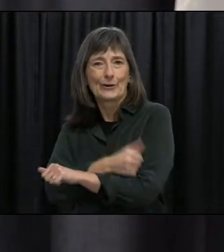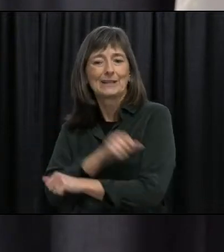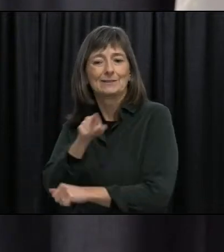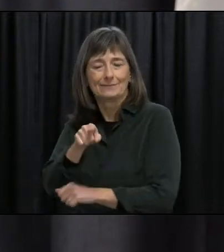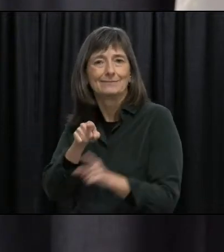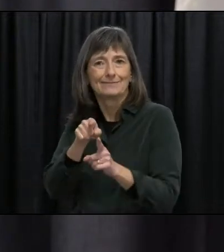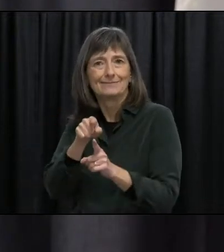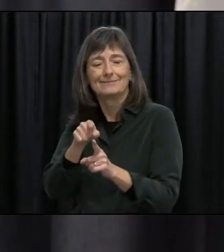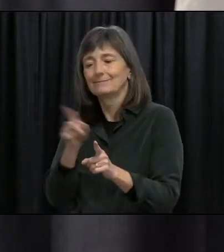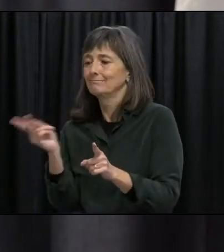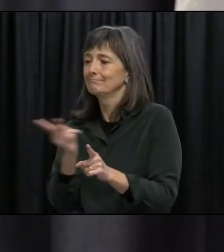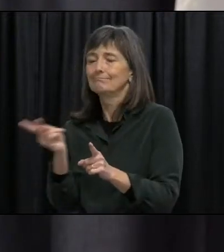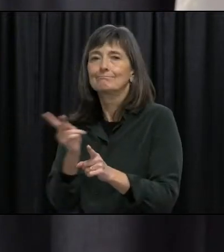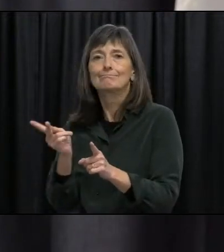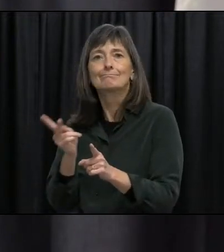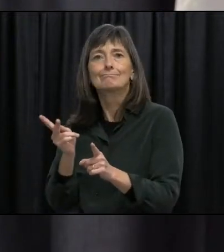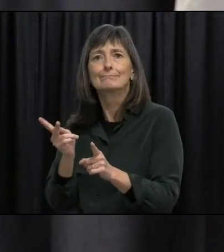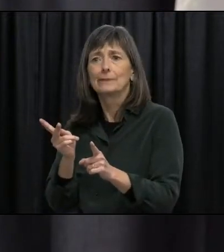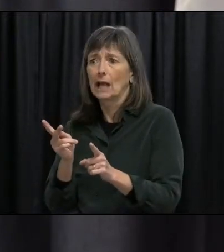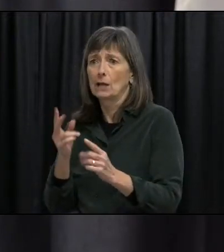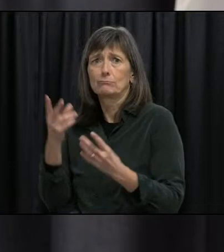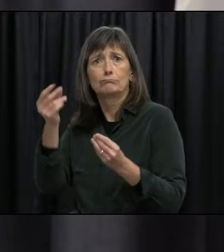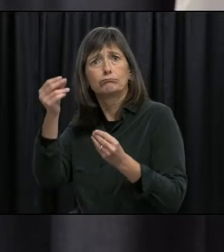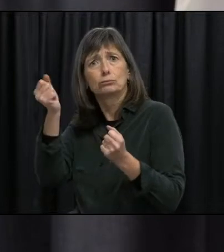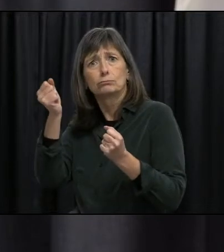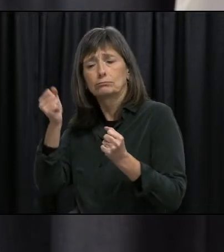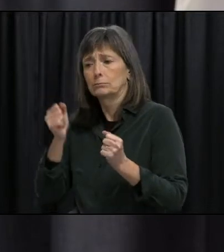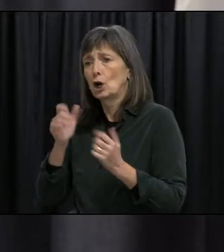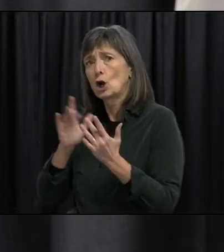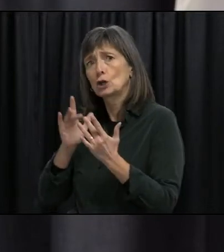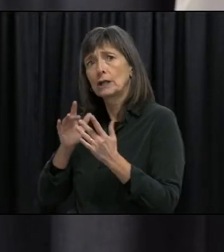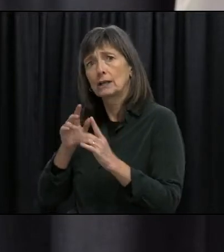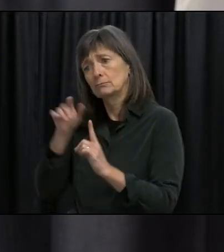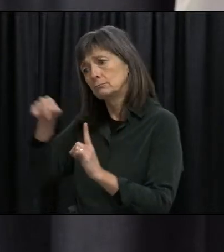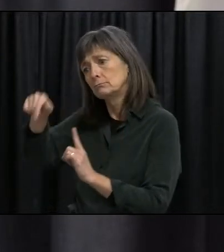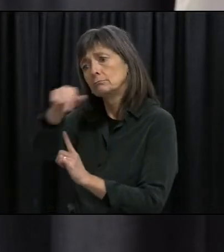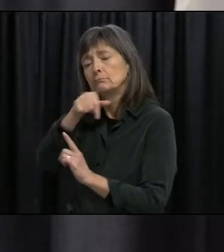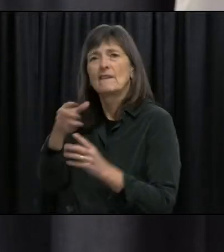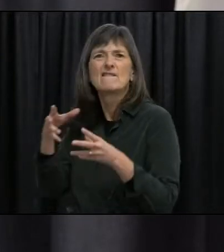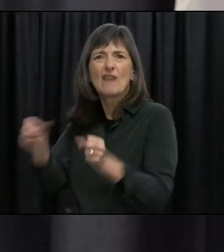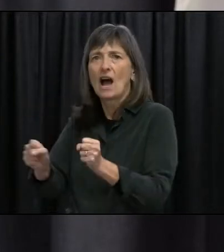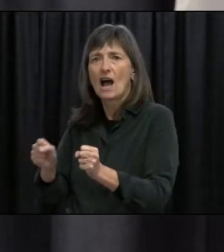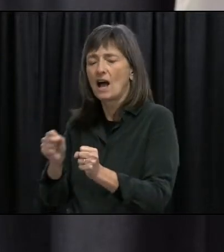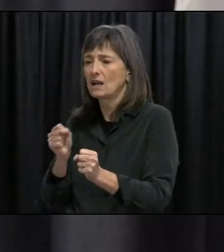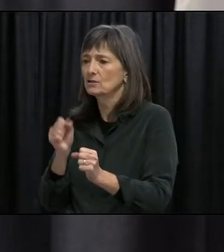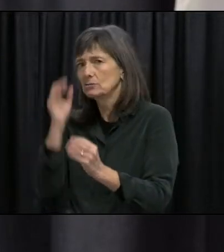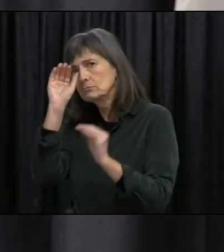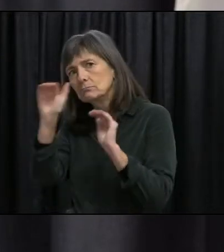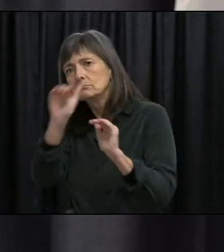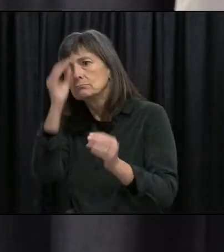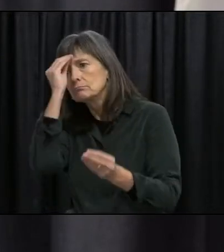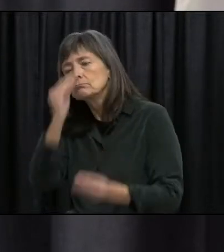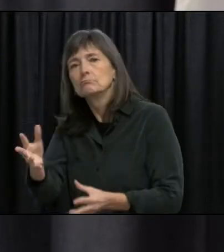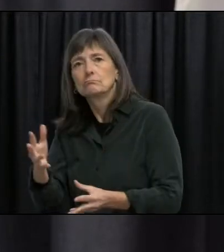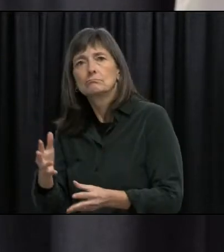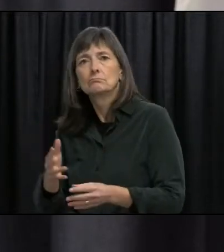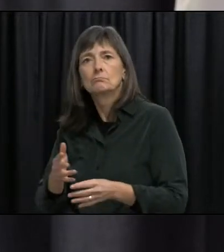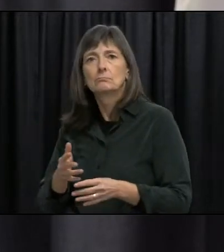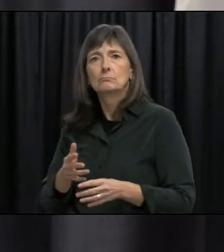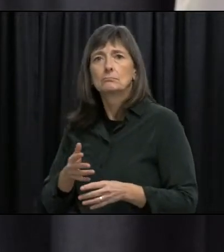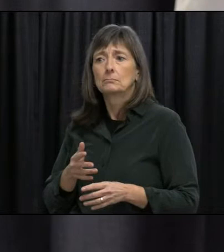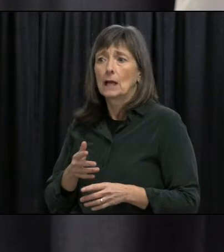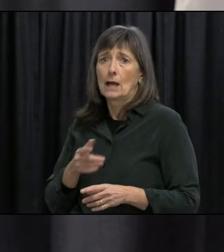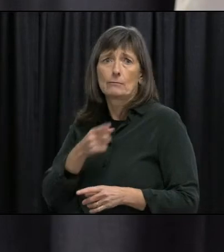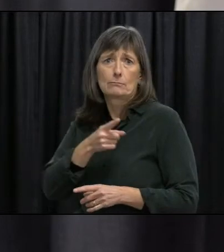have enacted rapid contact tracing notifications to families. There's no question that they've done